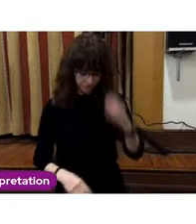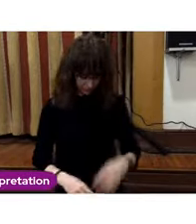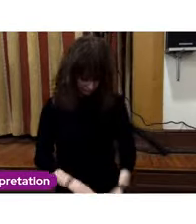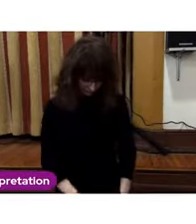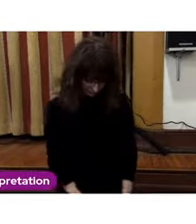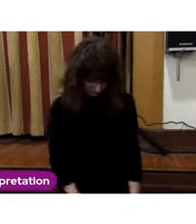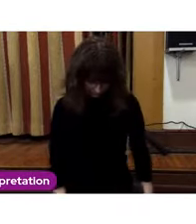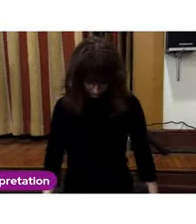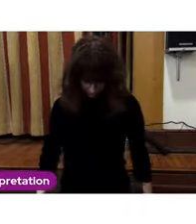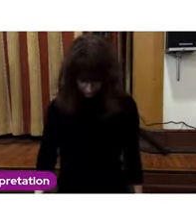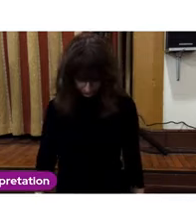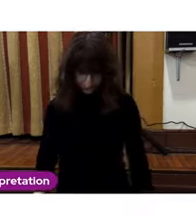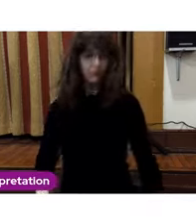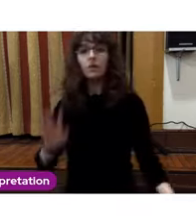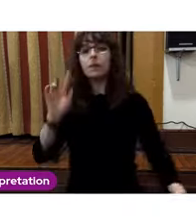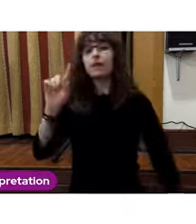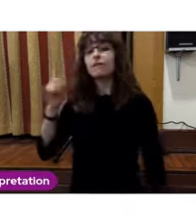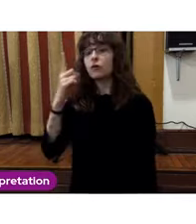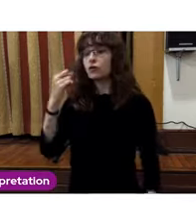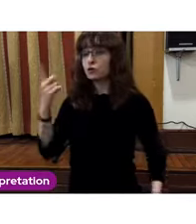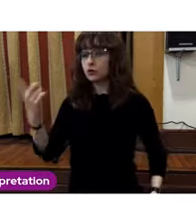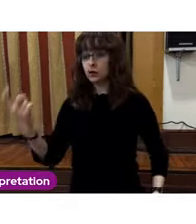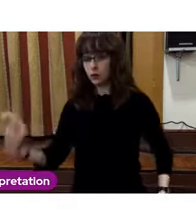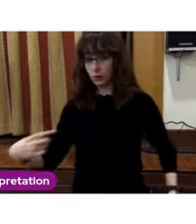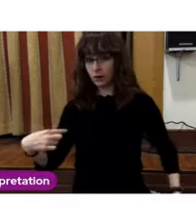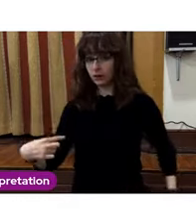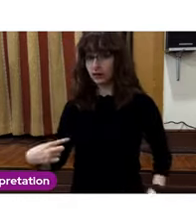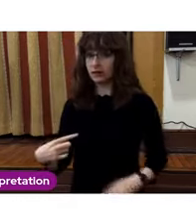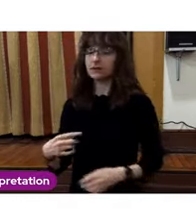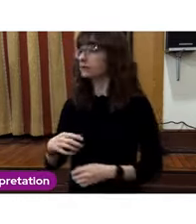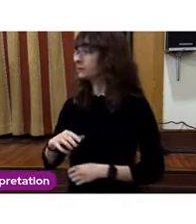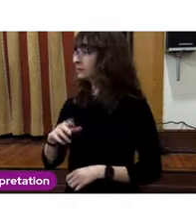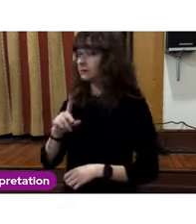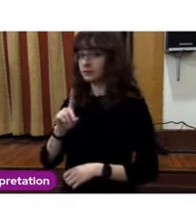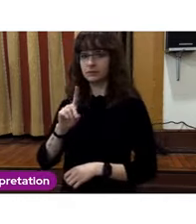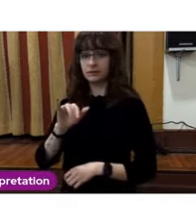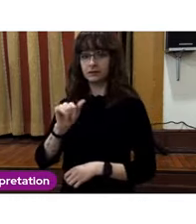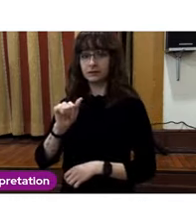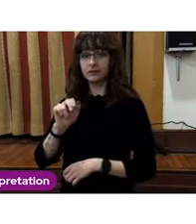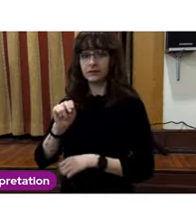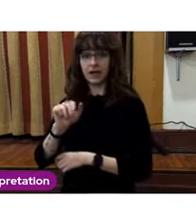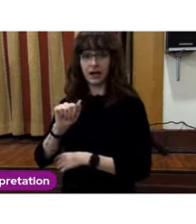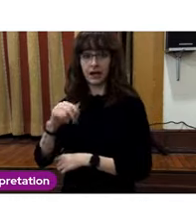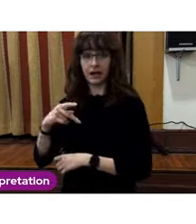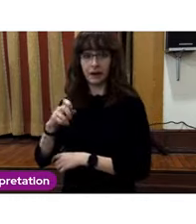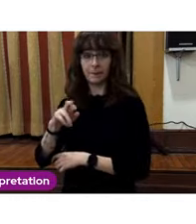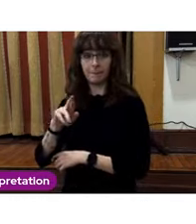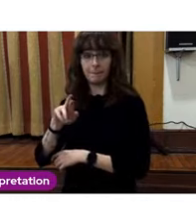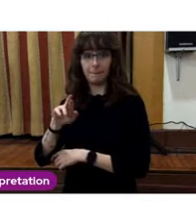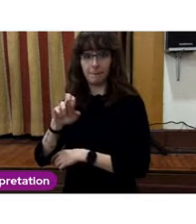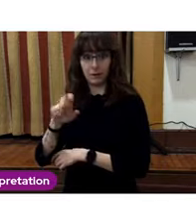The first question is asked by Ms. Diana Paris from Park Chester.